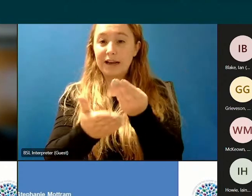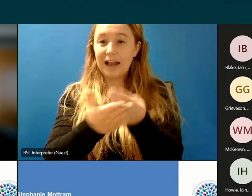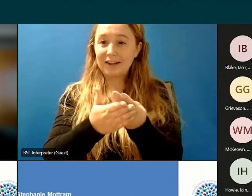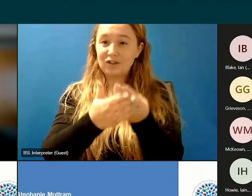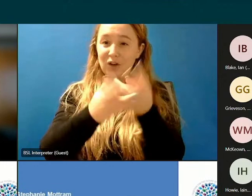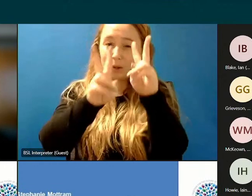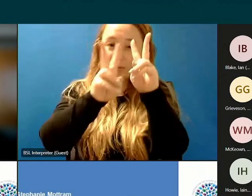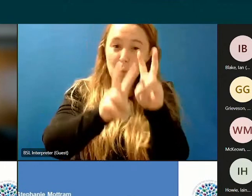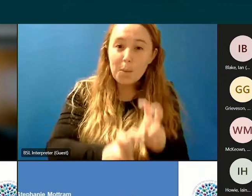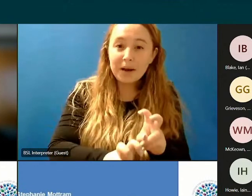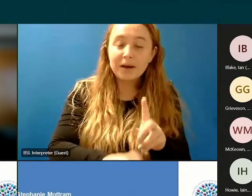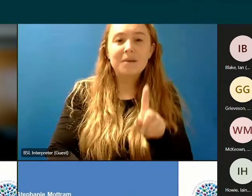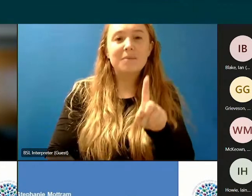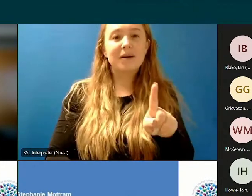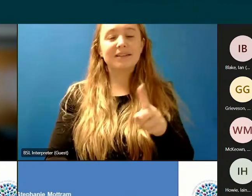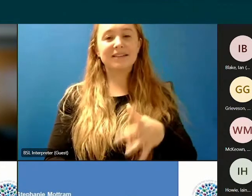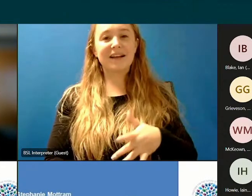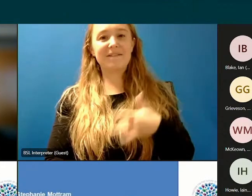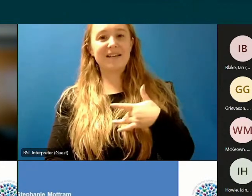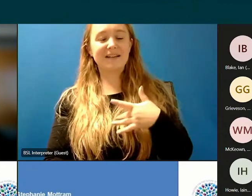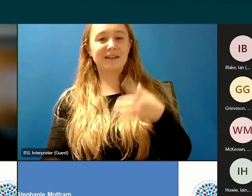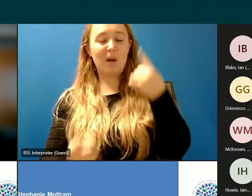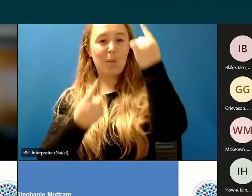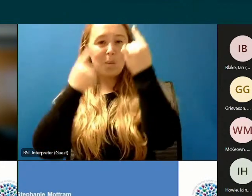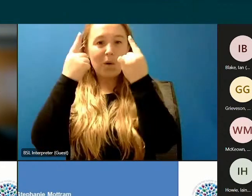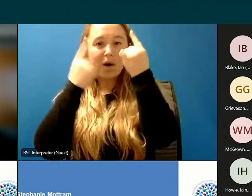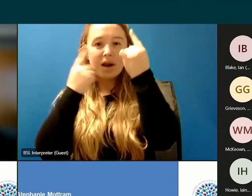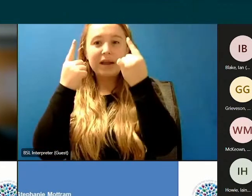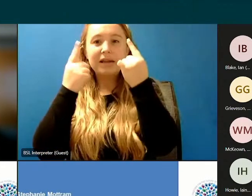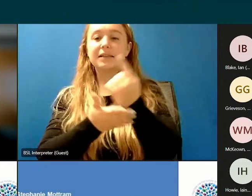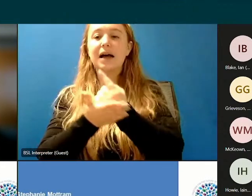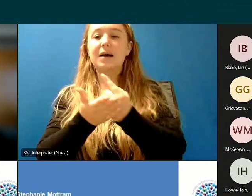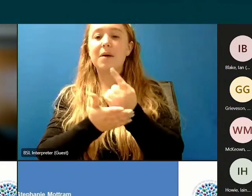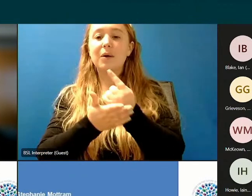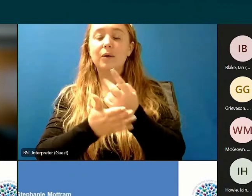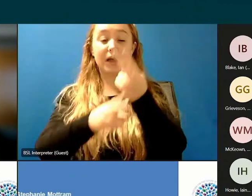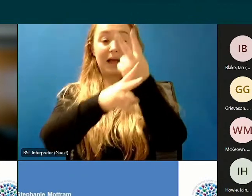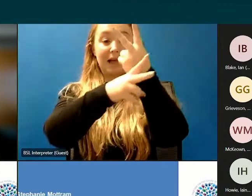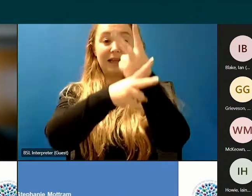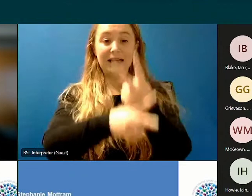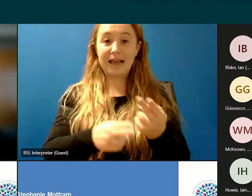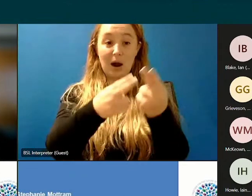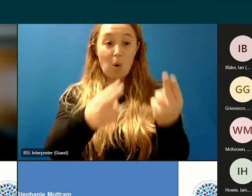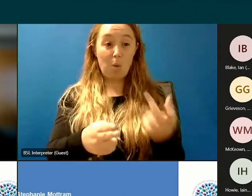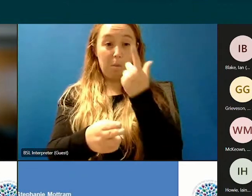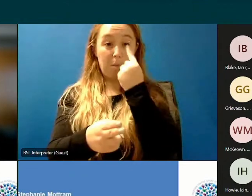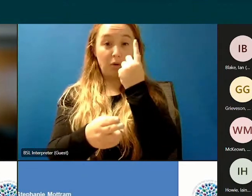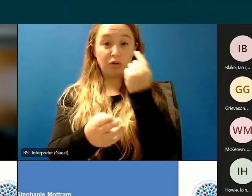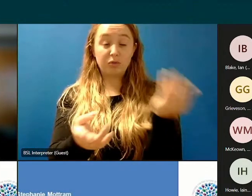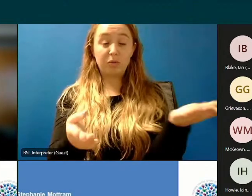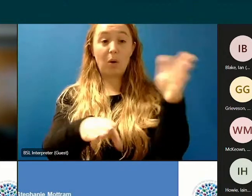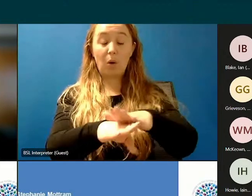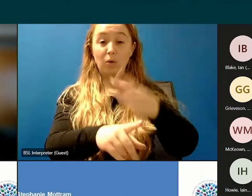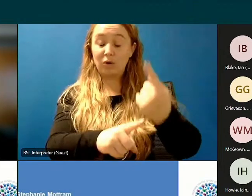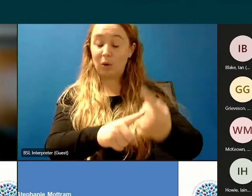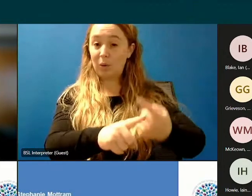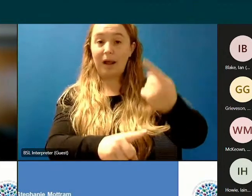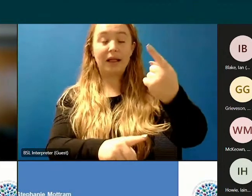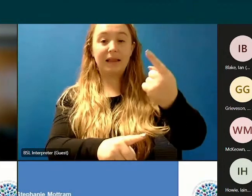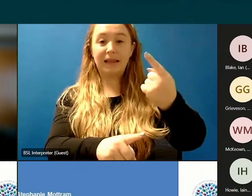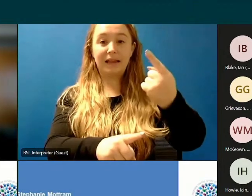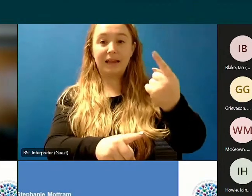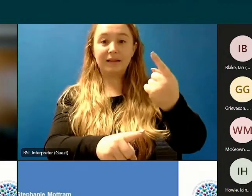I suppose I have a concern that our care home could close very quickly with very little